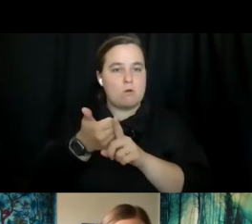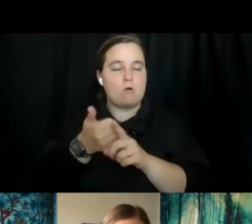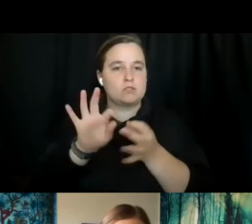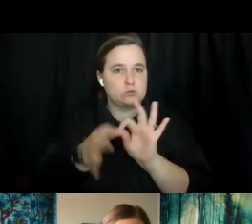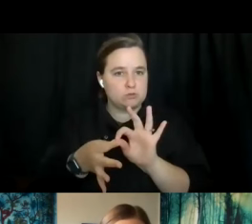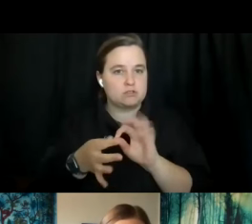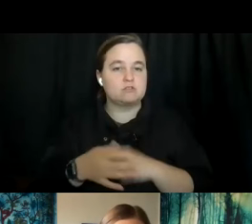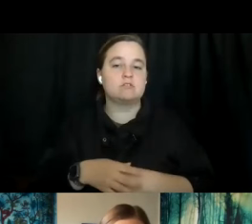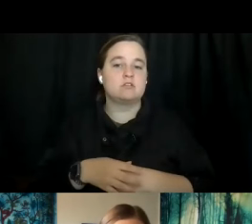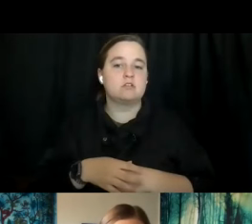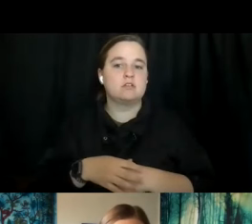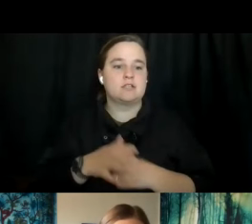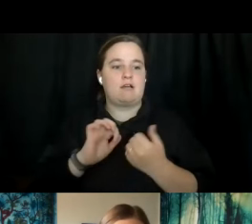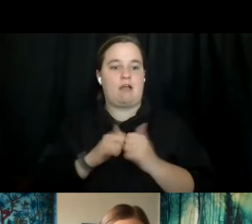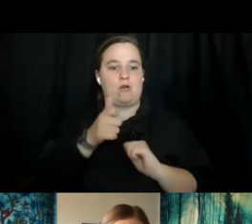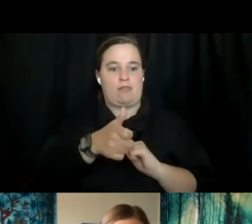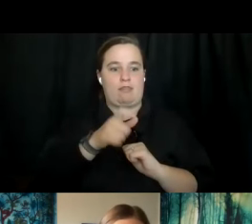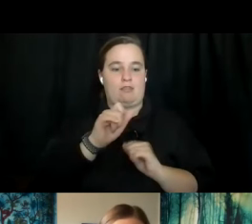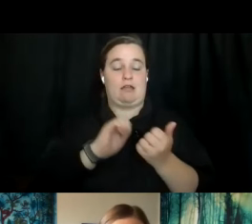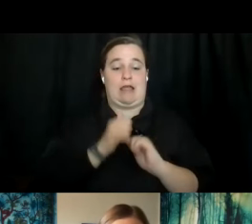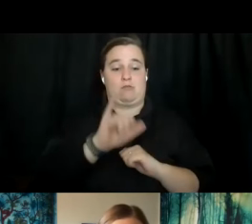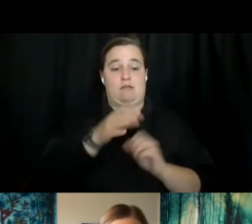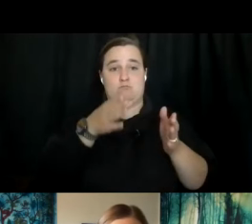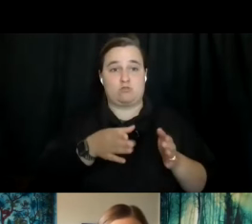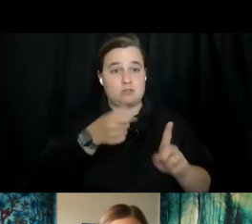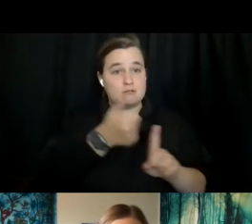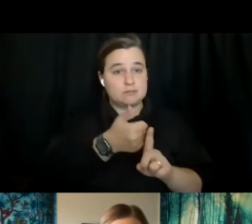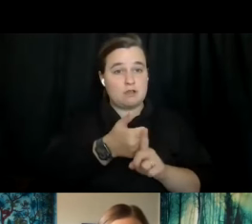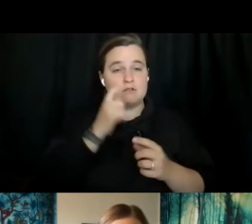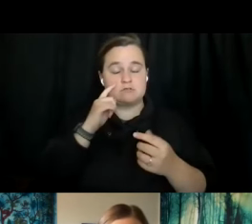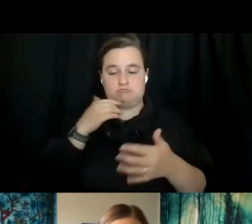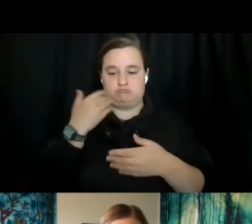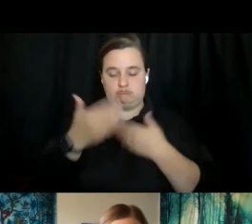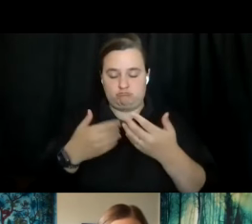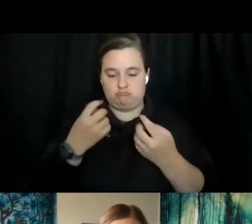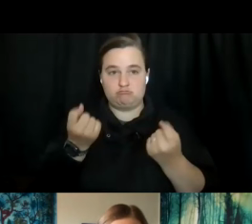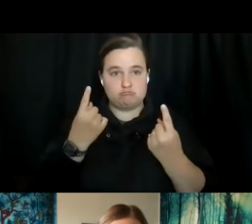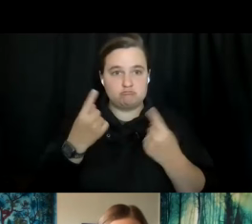it's how that person processes it. And I don't know how to pronounce